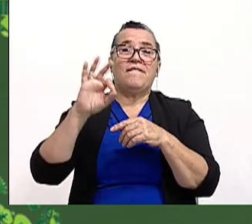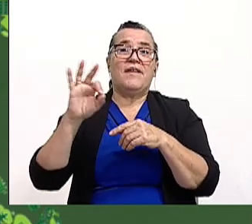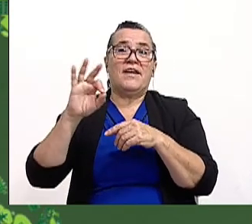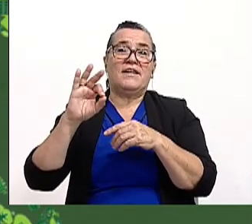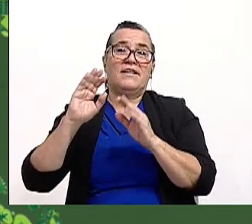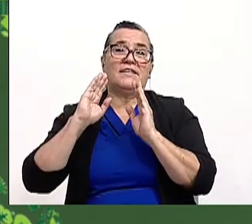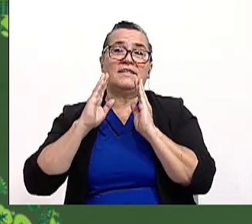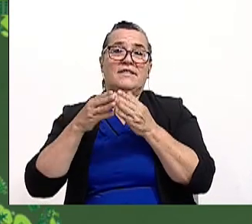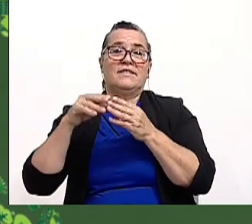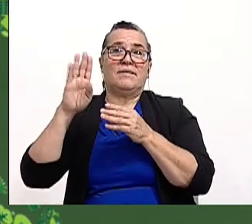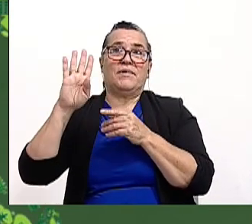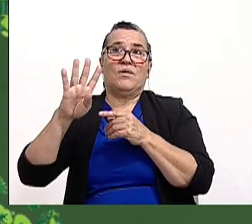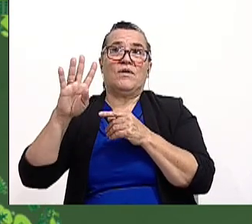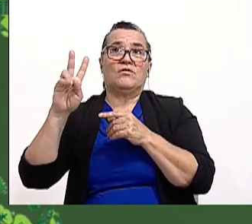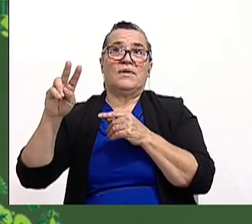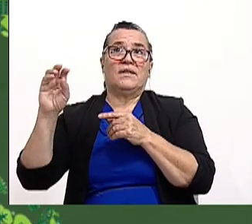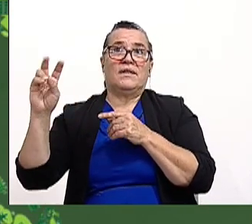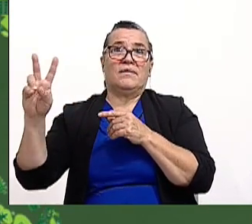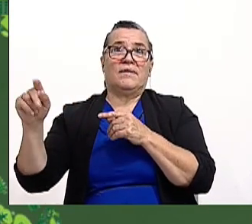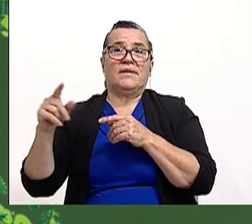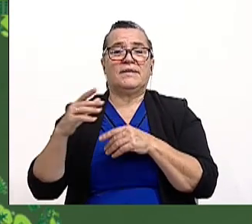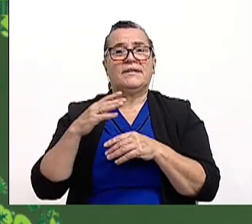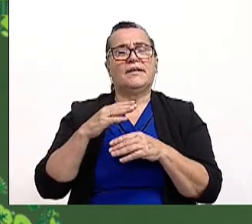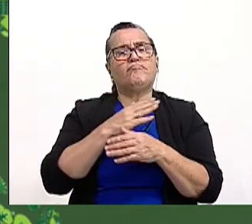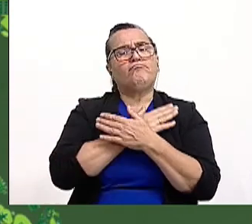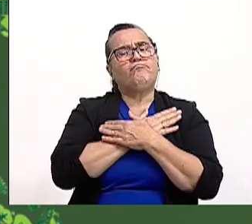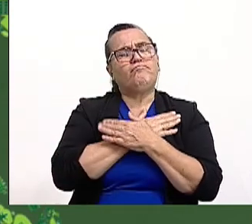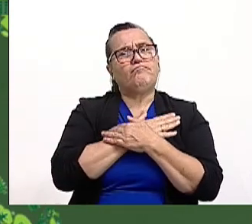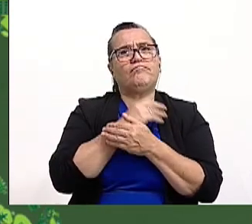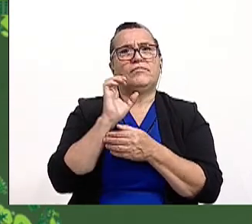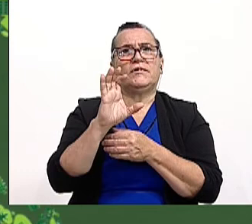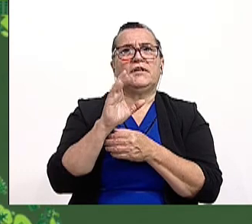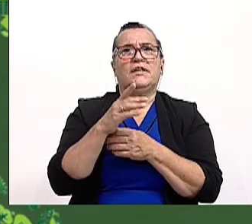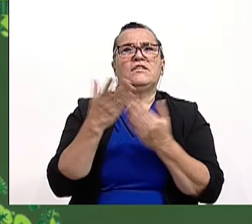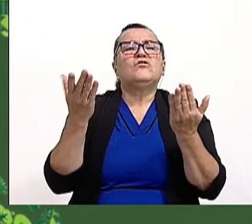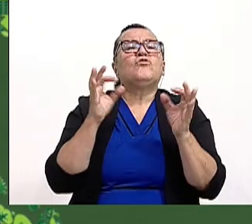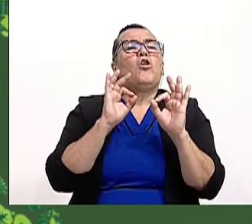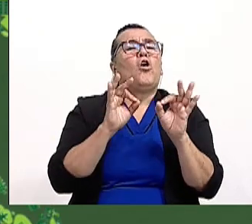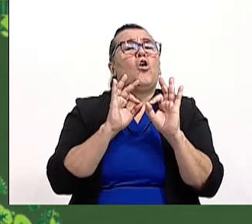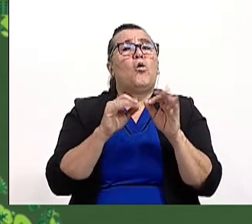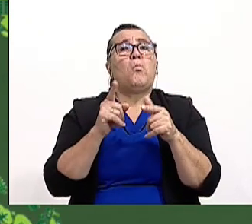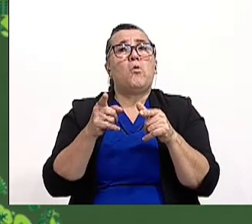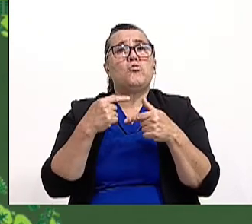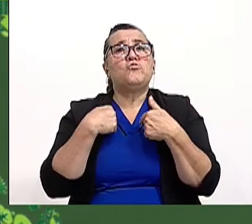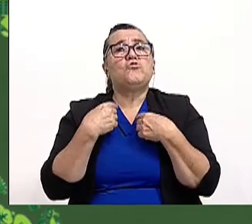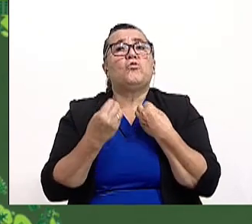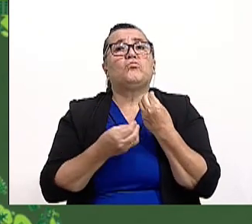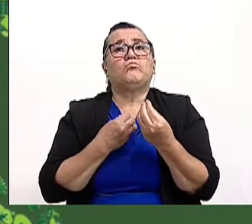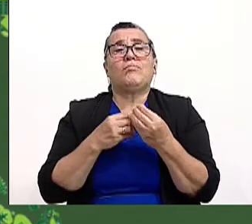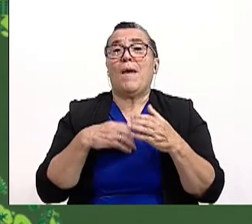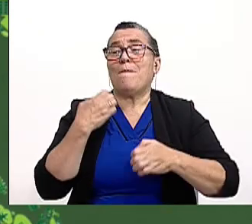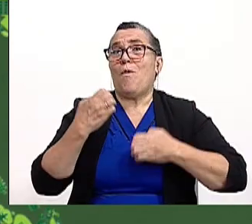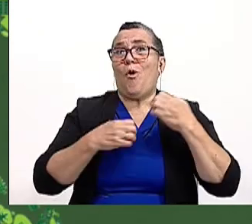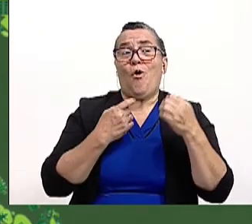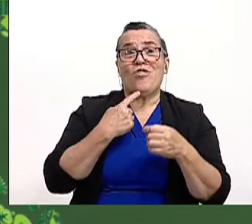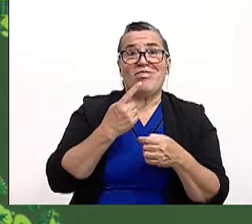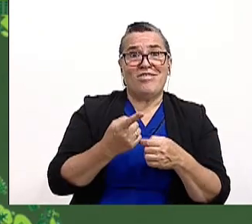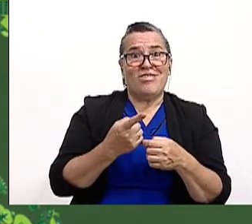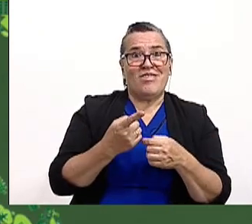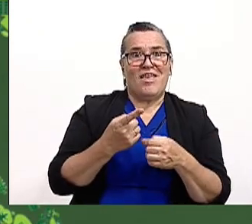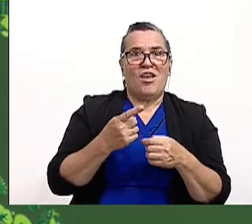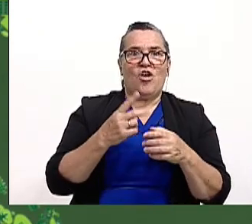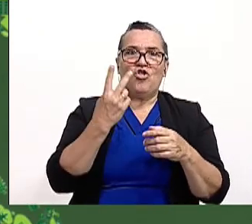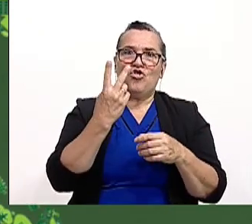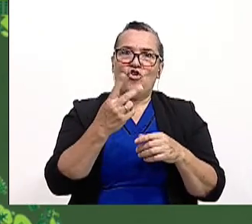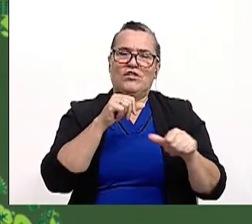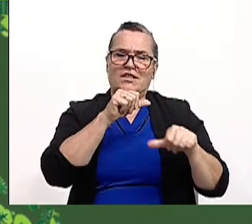4th, 2020. Dear Chris, how's it going? I am so excited to tell you about two of